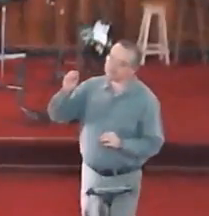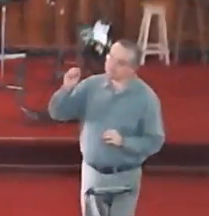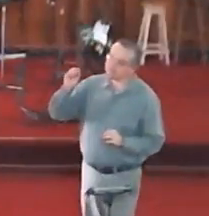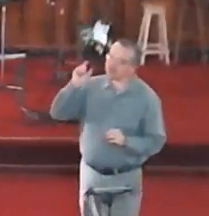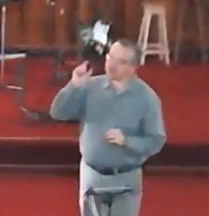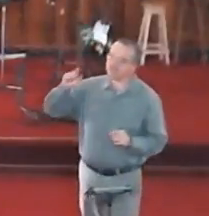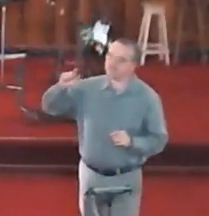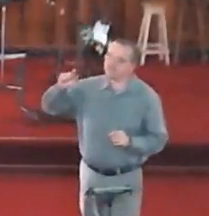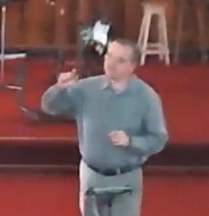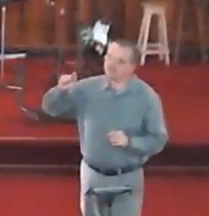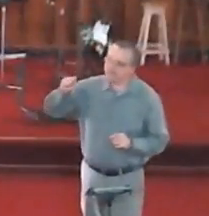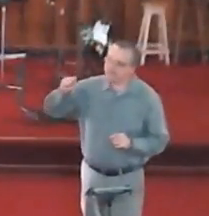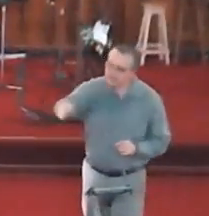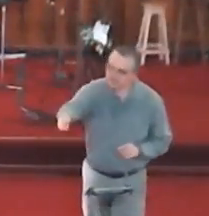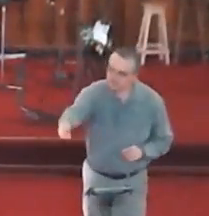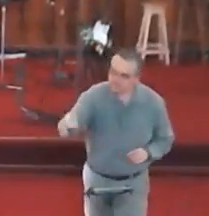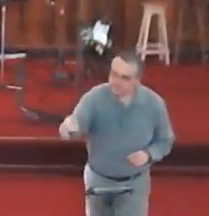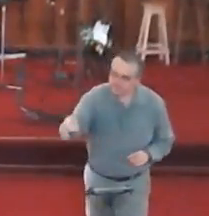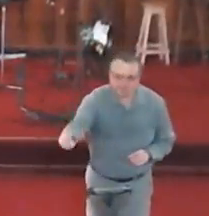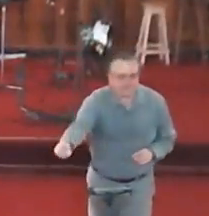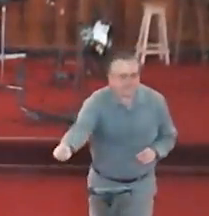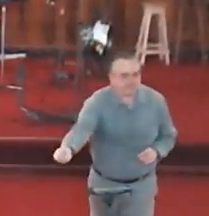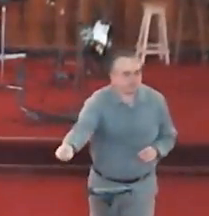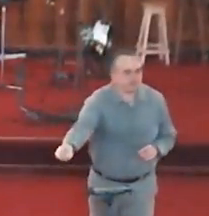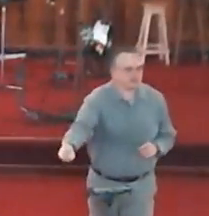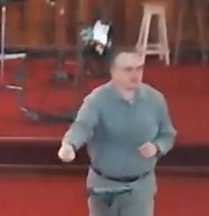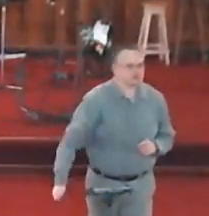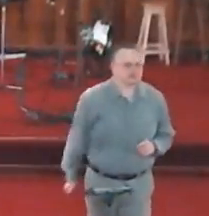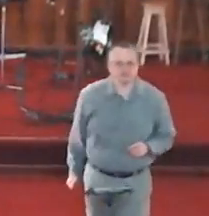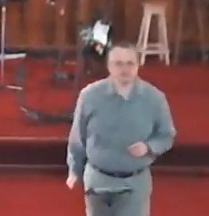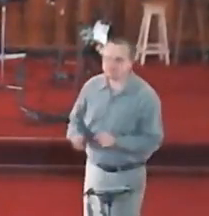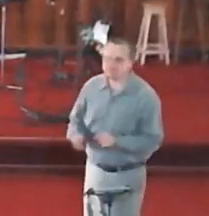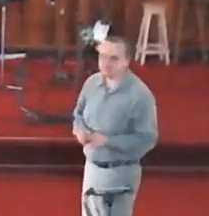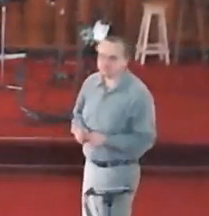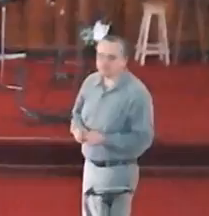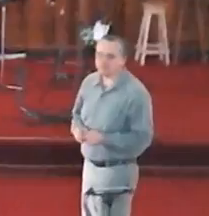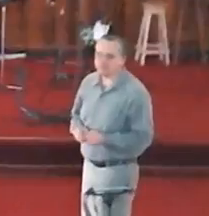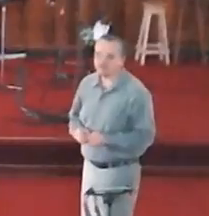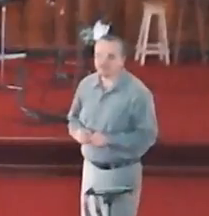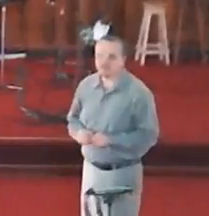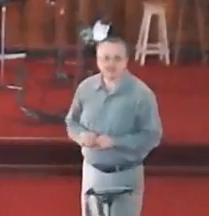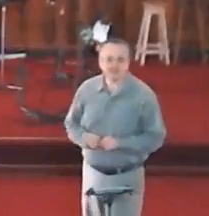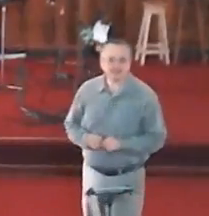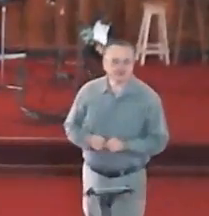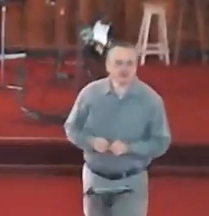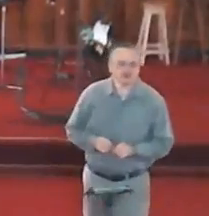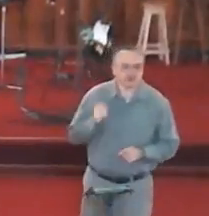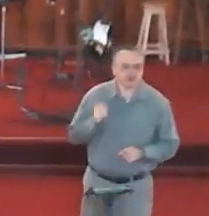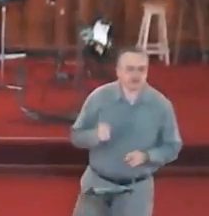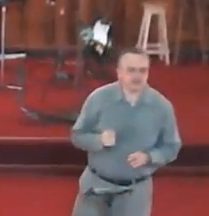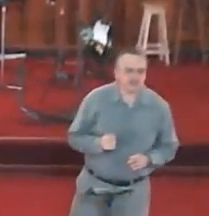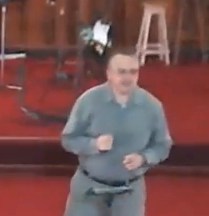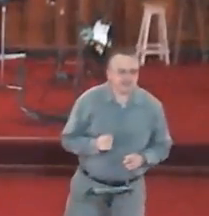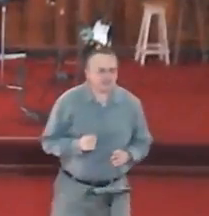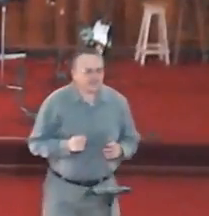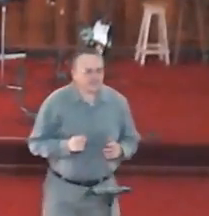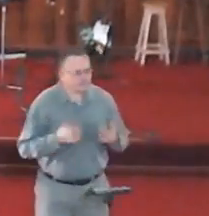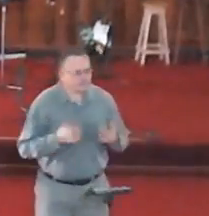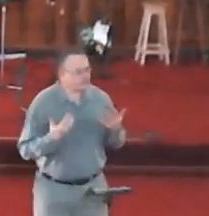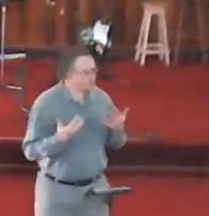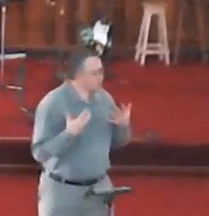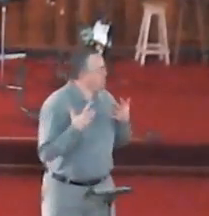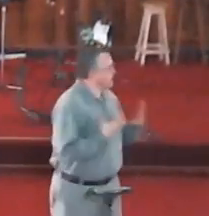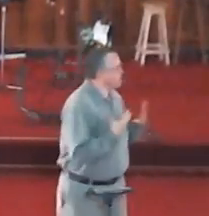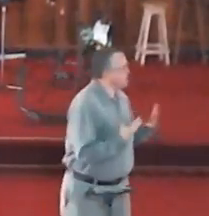Señor responde limpiando, santificándolo. And the Lord responded by cleaning, by sanctifying his lips. Y